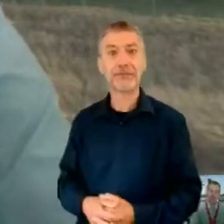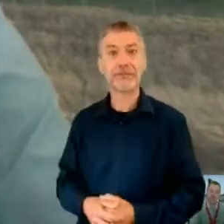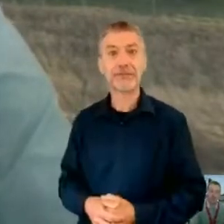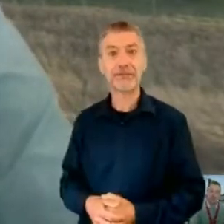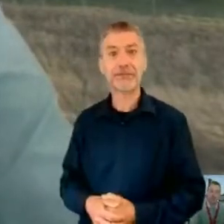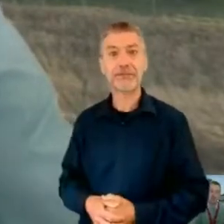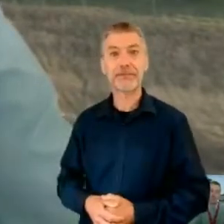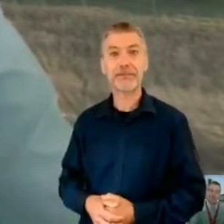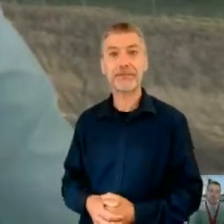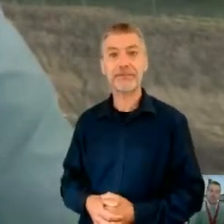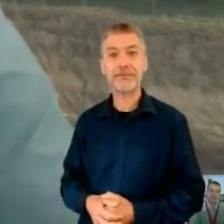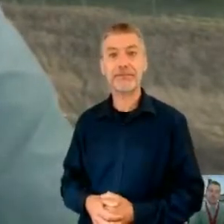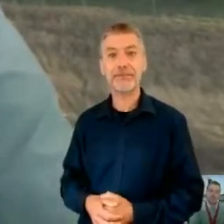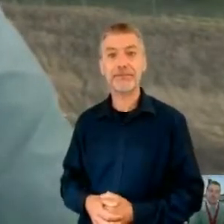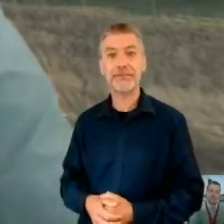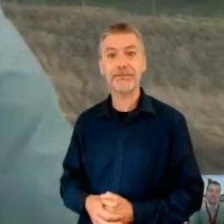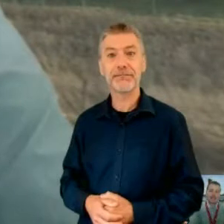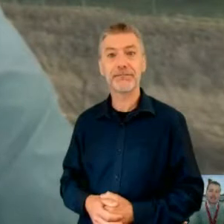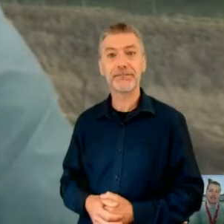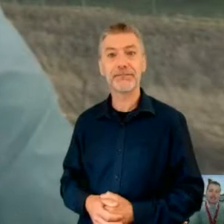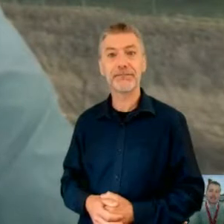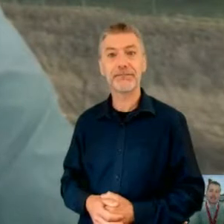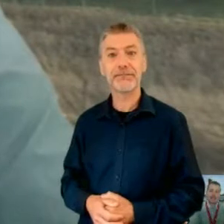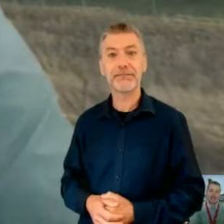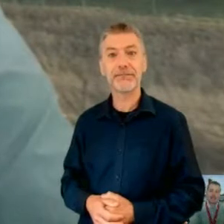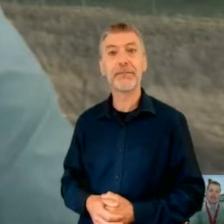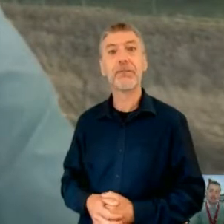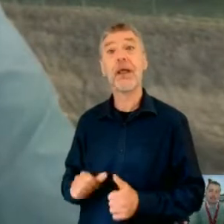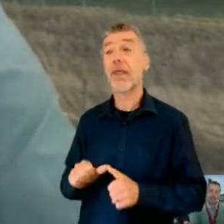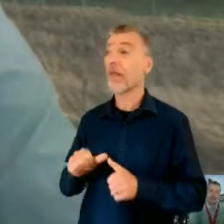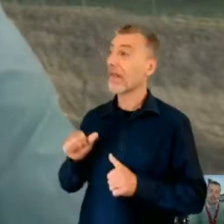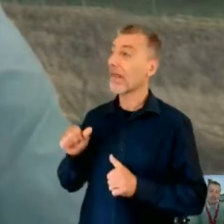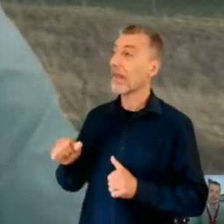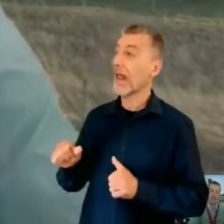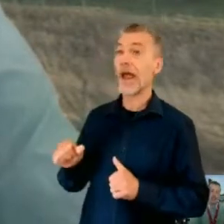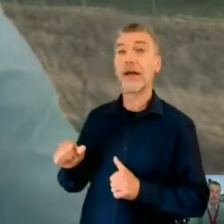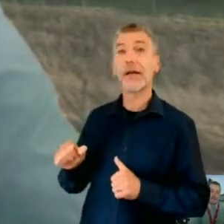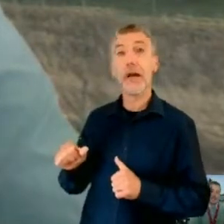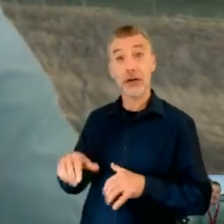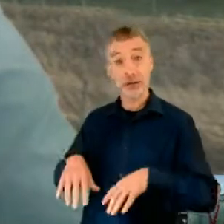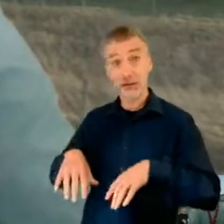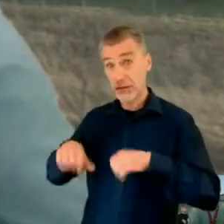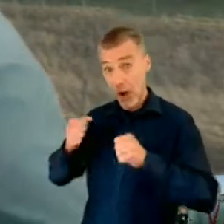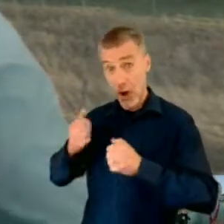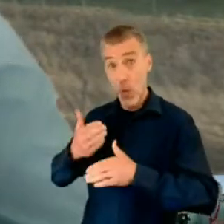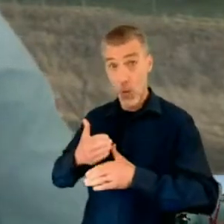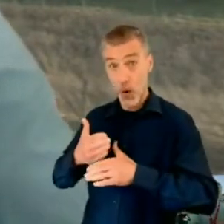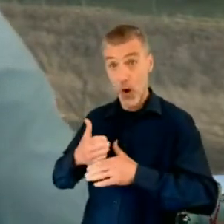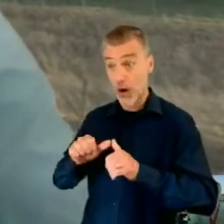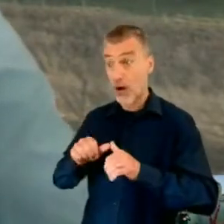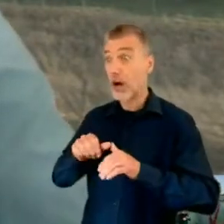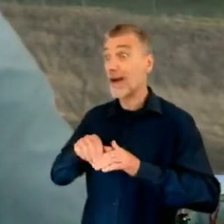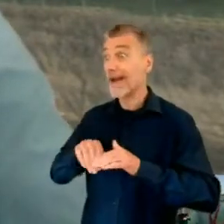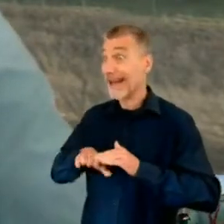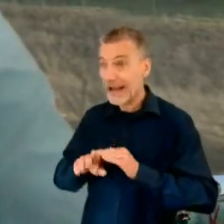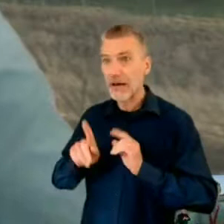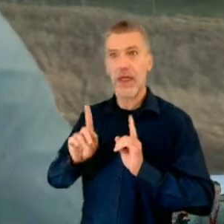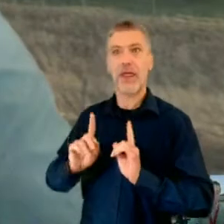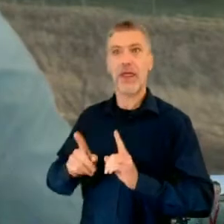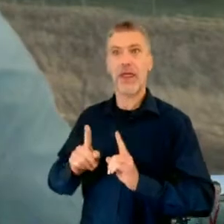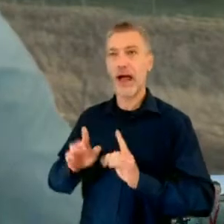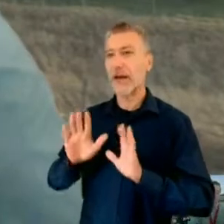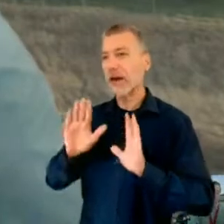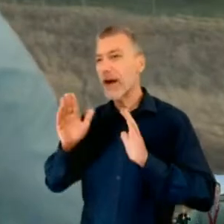guess. Once I managed to get that foot in the door, I was then able to kind of focus on specific